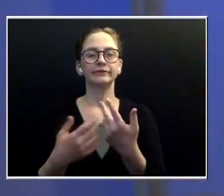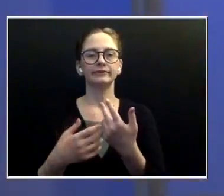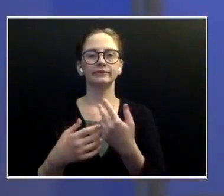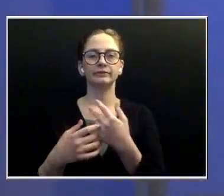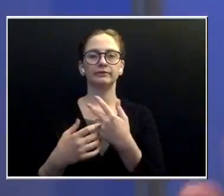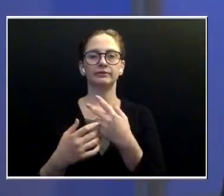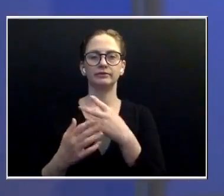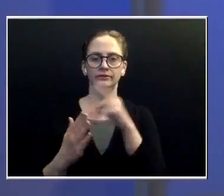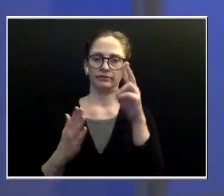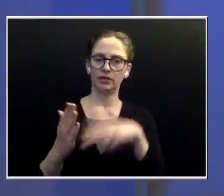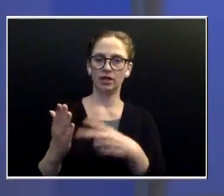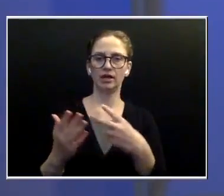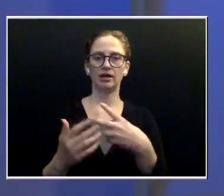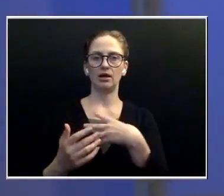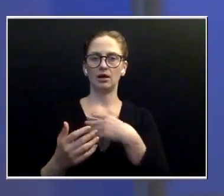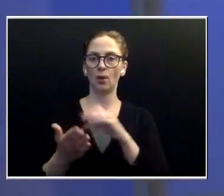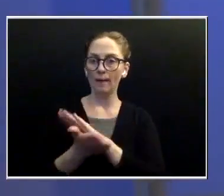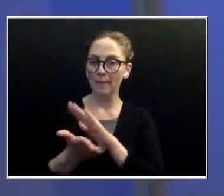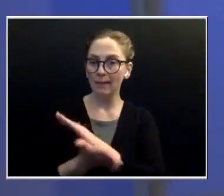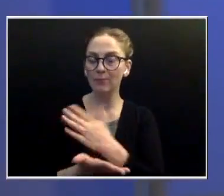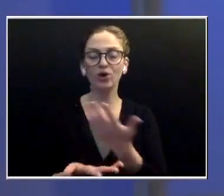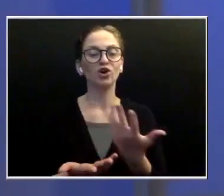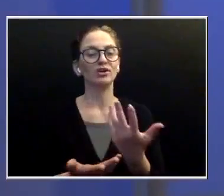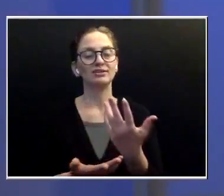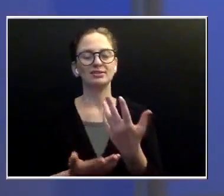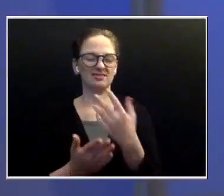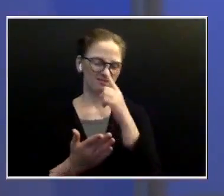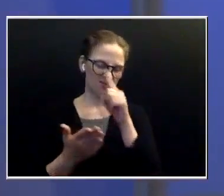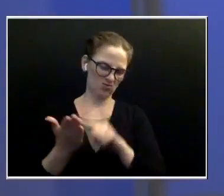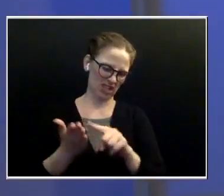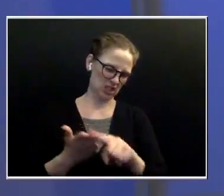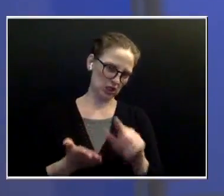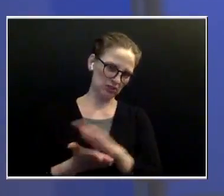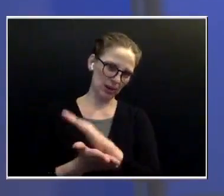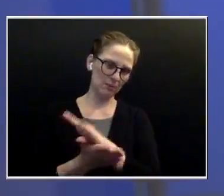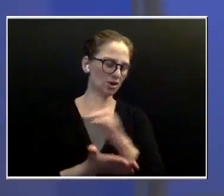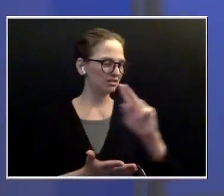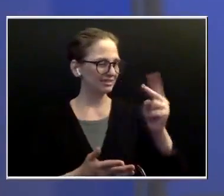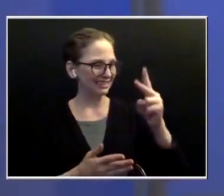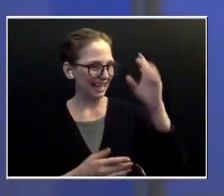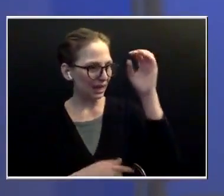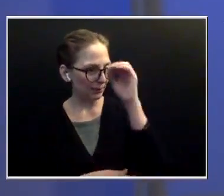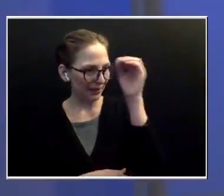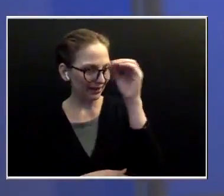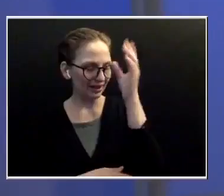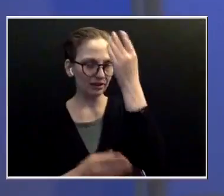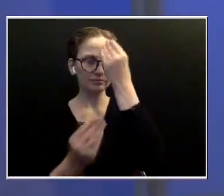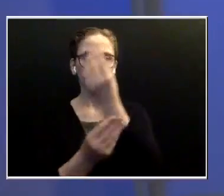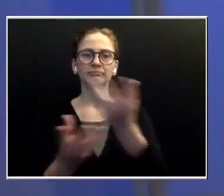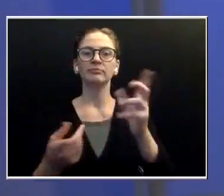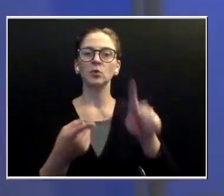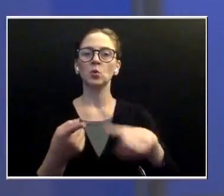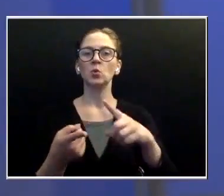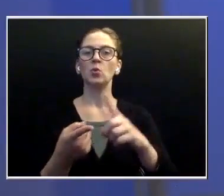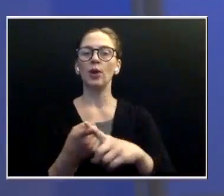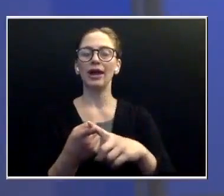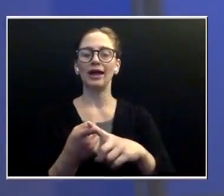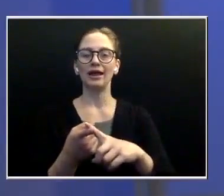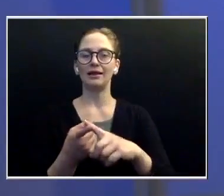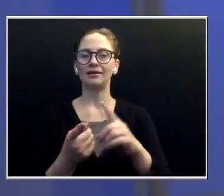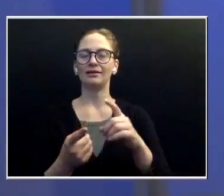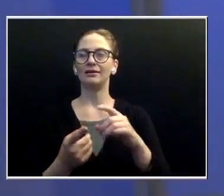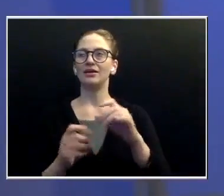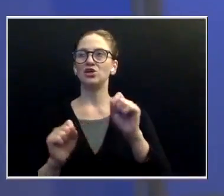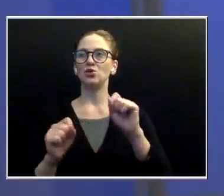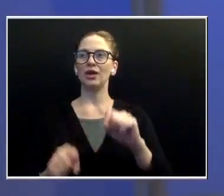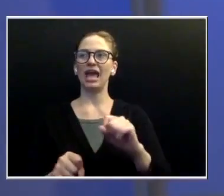sources, get the second opinion. I would just say to people, once you mentally get over the thought of what you're actually doing, I think